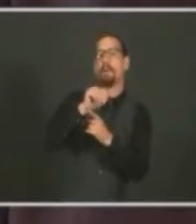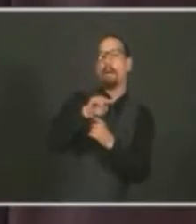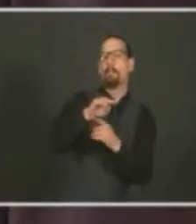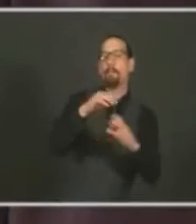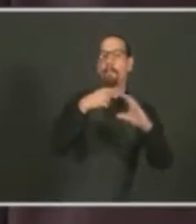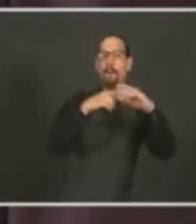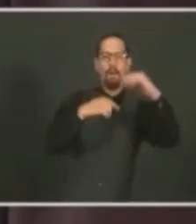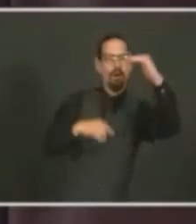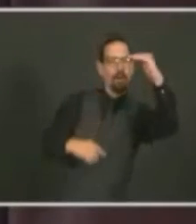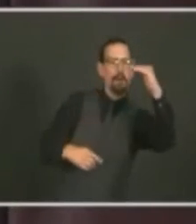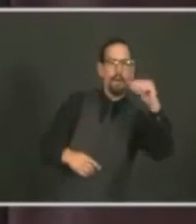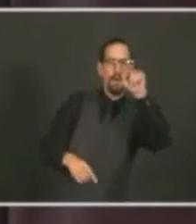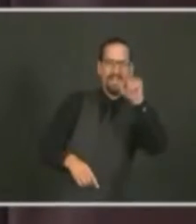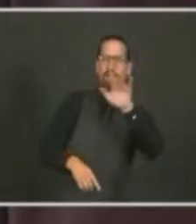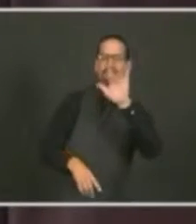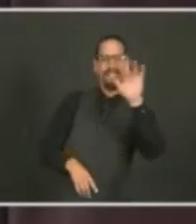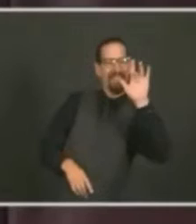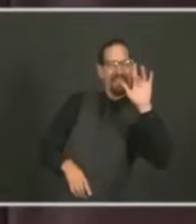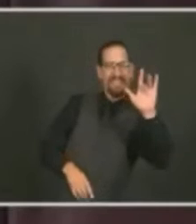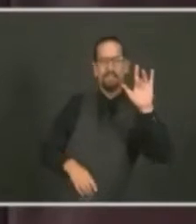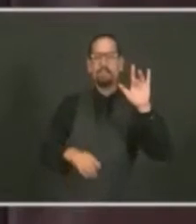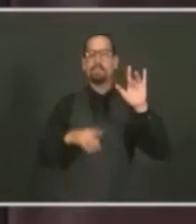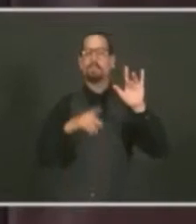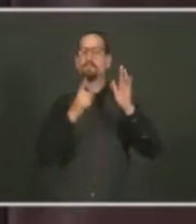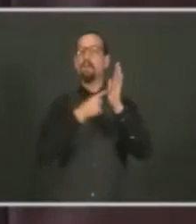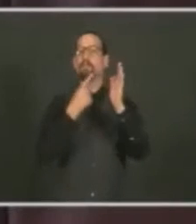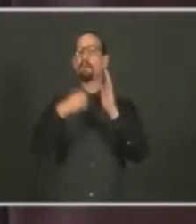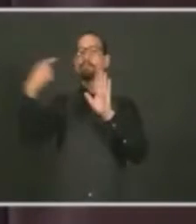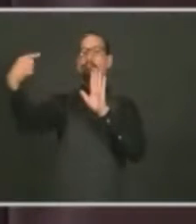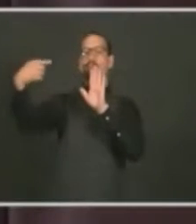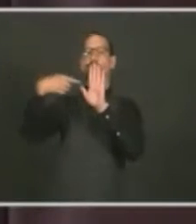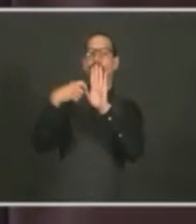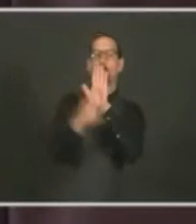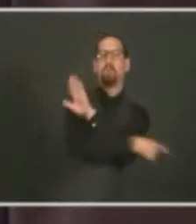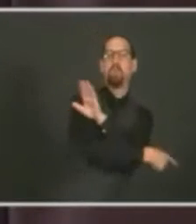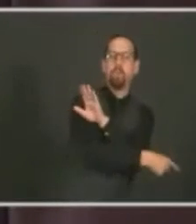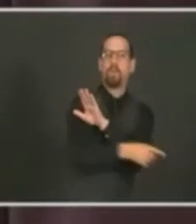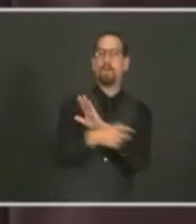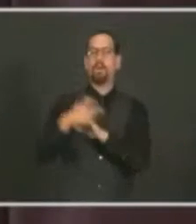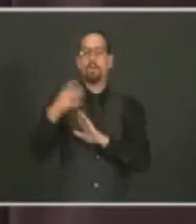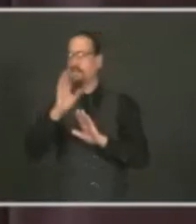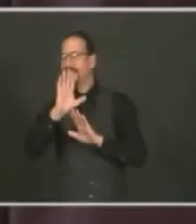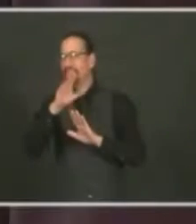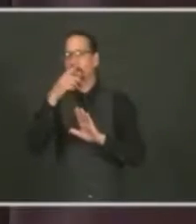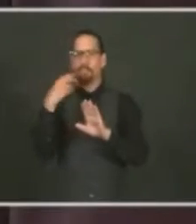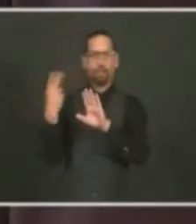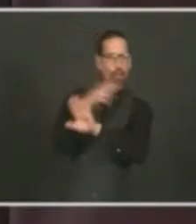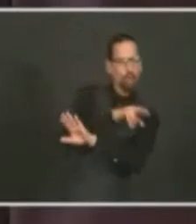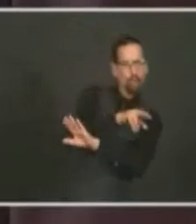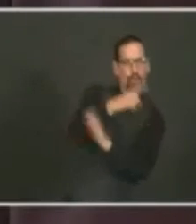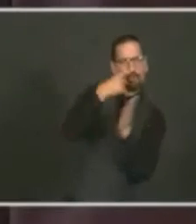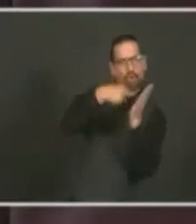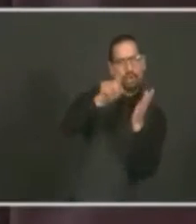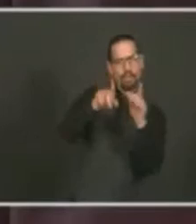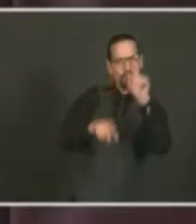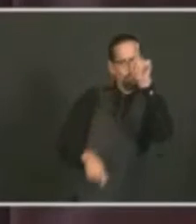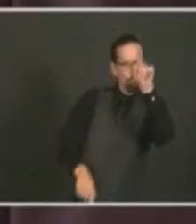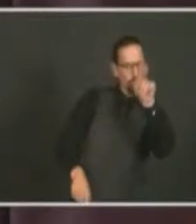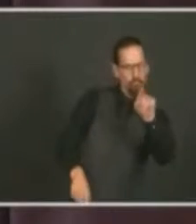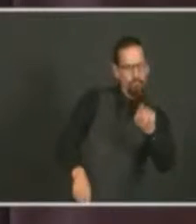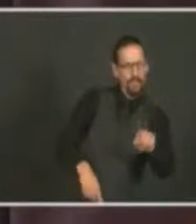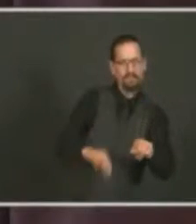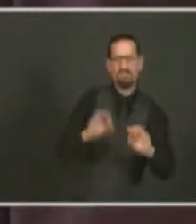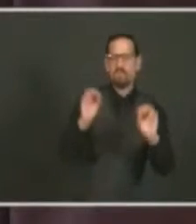We're saying this because we have a lot of people calling the very next day and it's overloading the phone